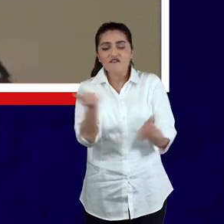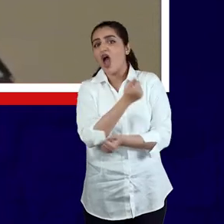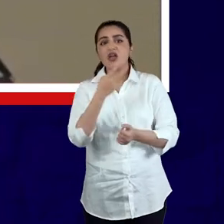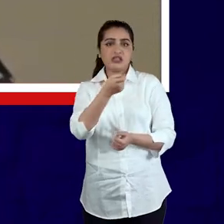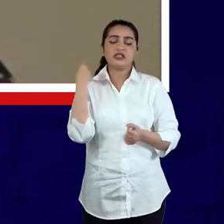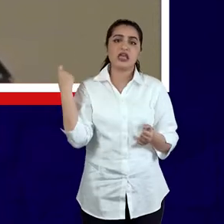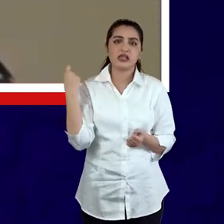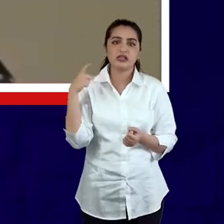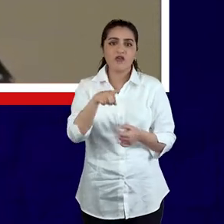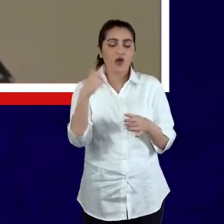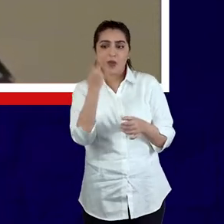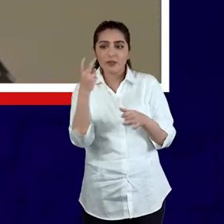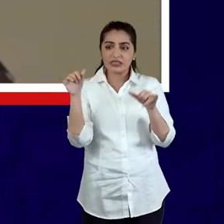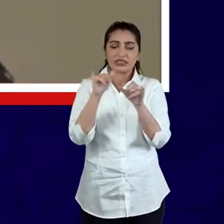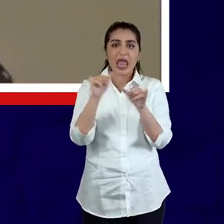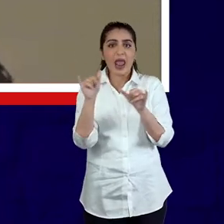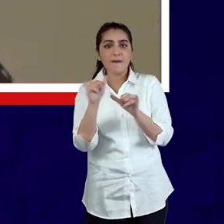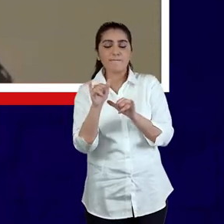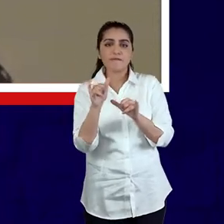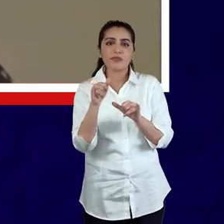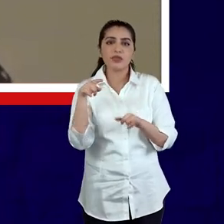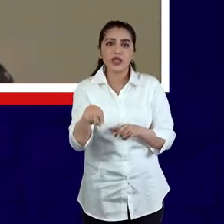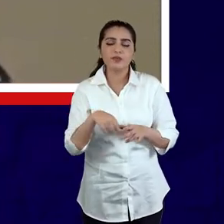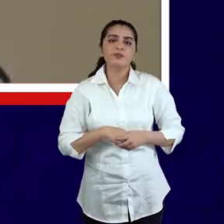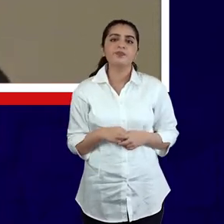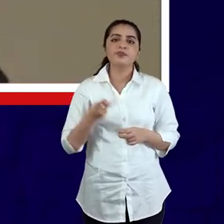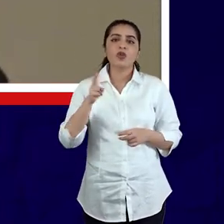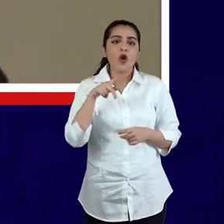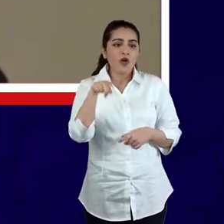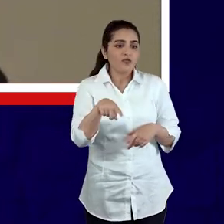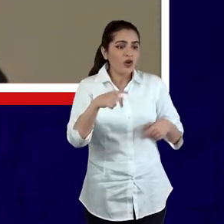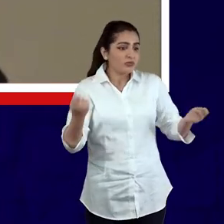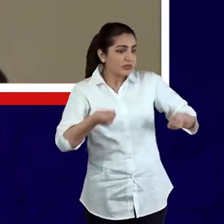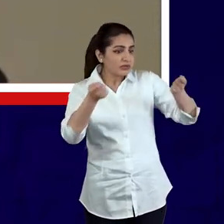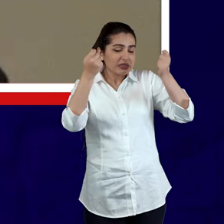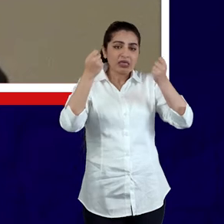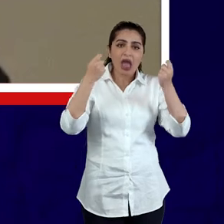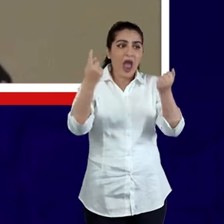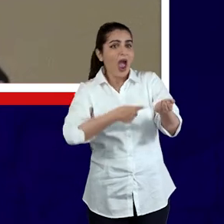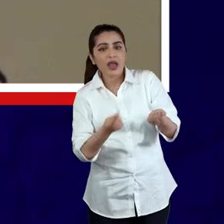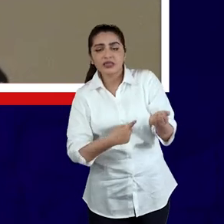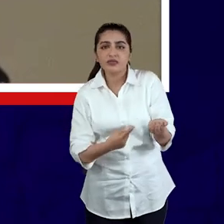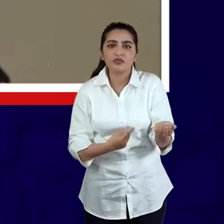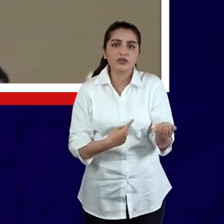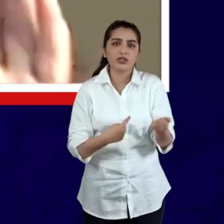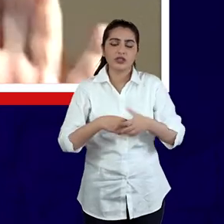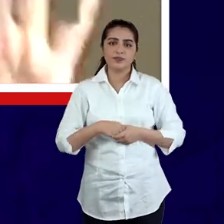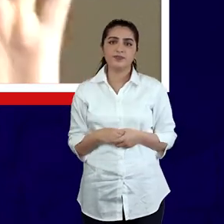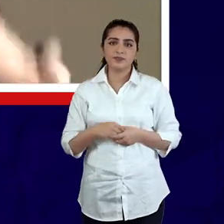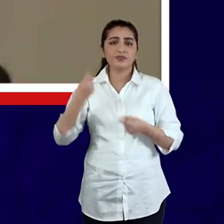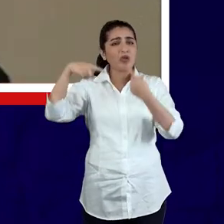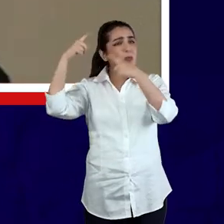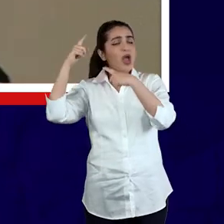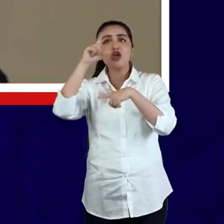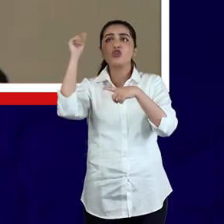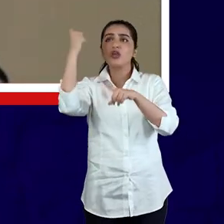So there's a lot of similarity in the tasks that they perform and construction activities. I mean, brick, of course, is one that's for